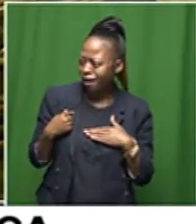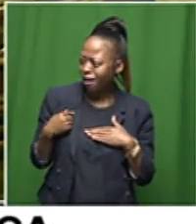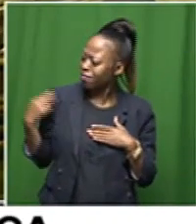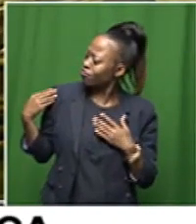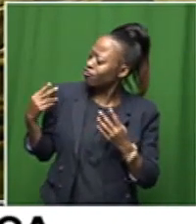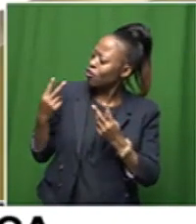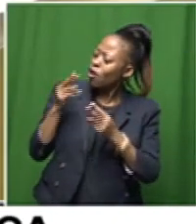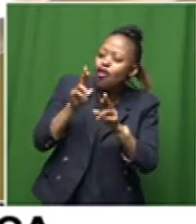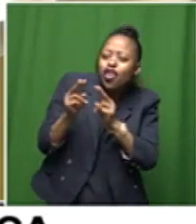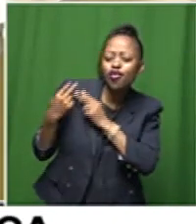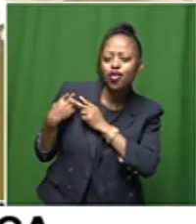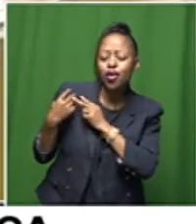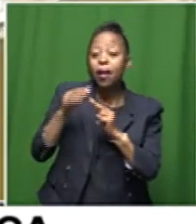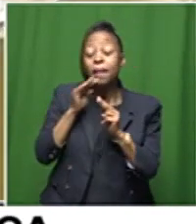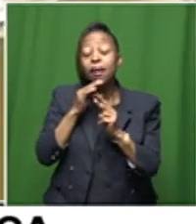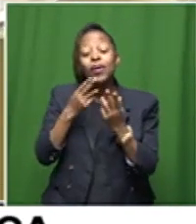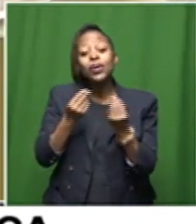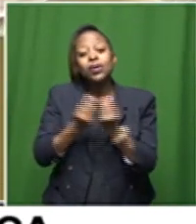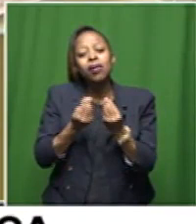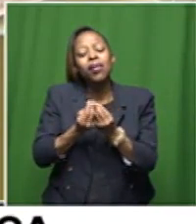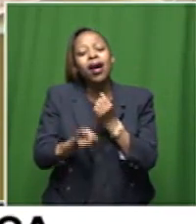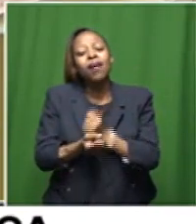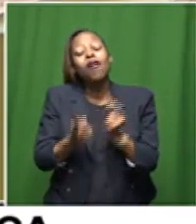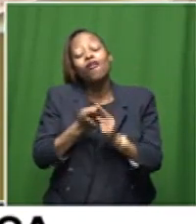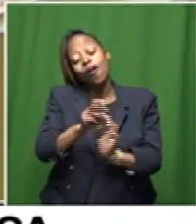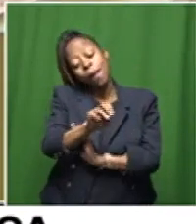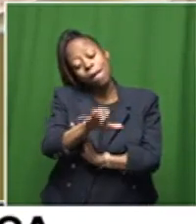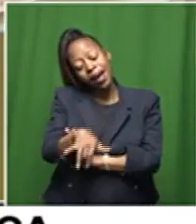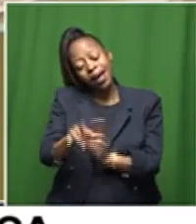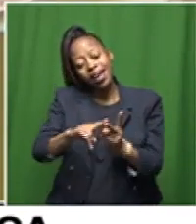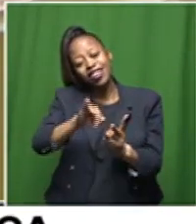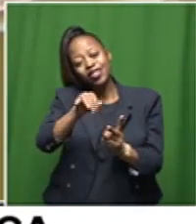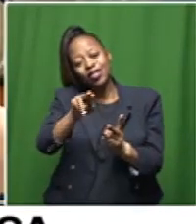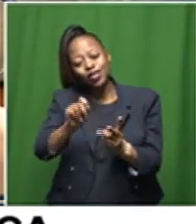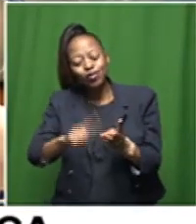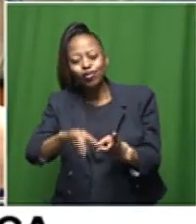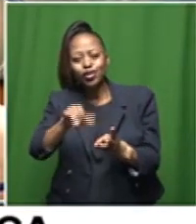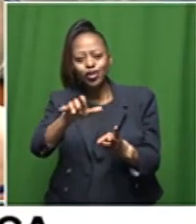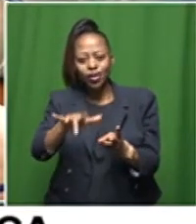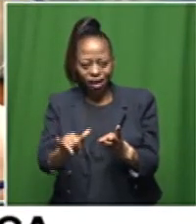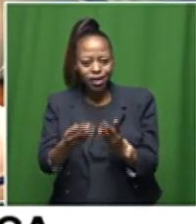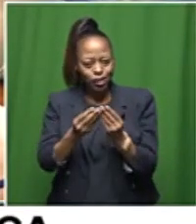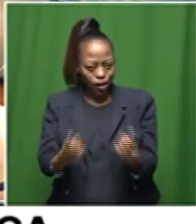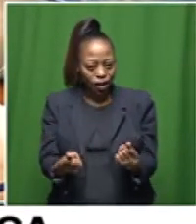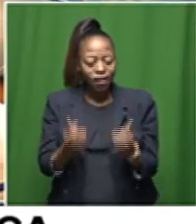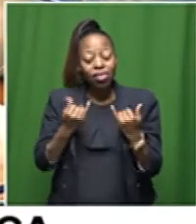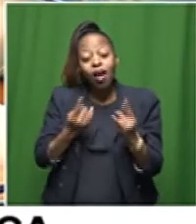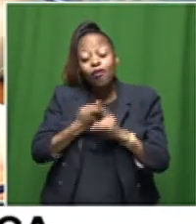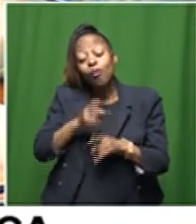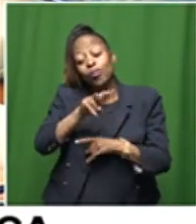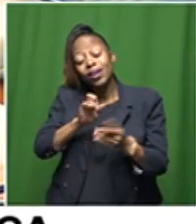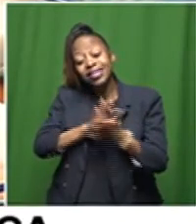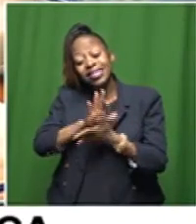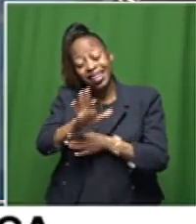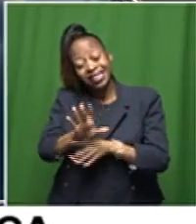are dealing with cases that were diagnosed from May, June, July. So moving from 2013 backlog to